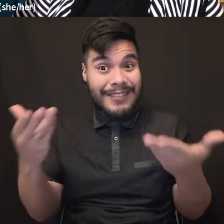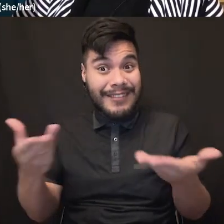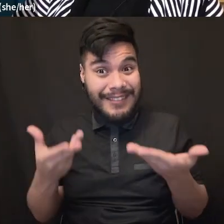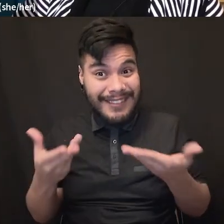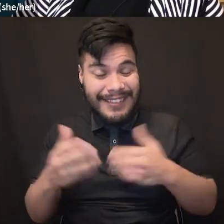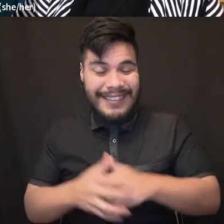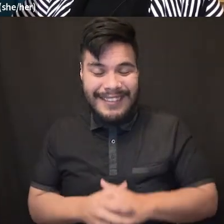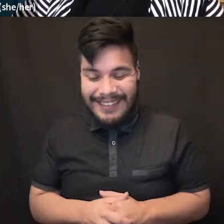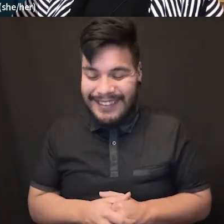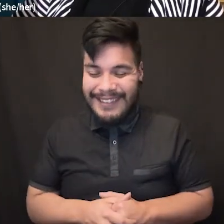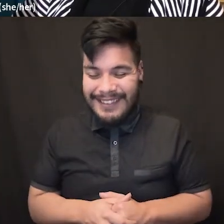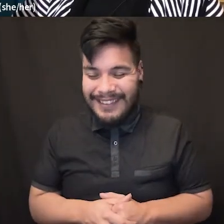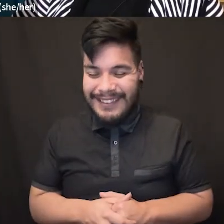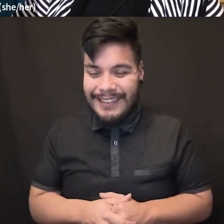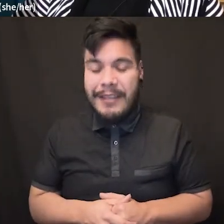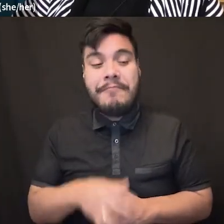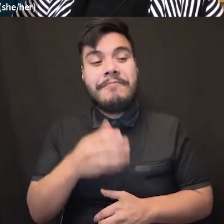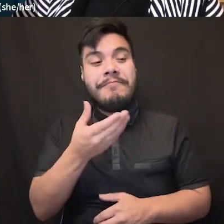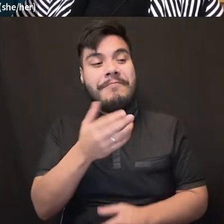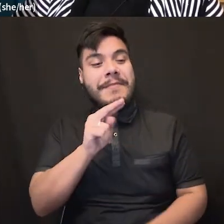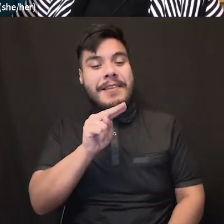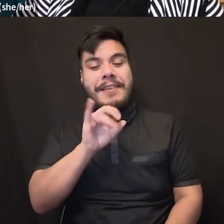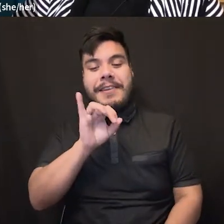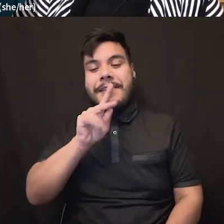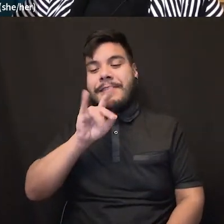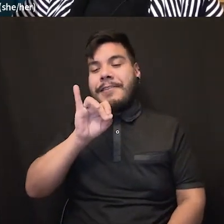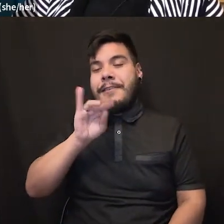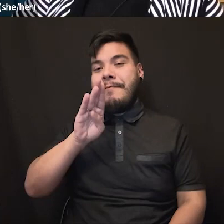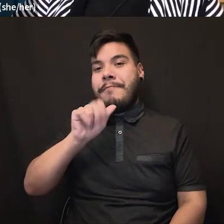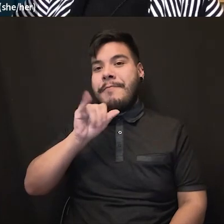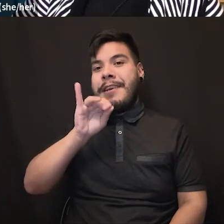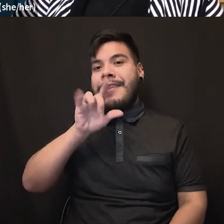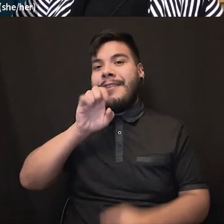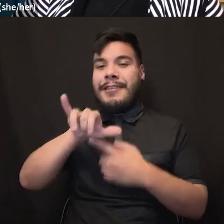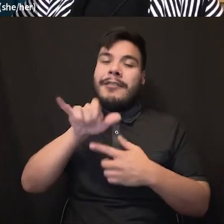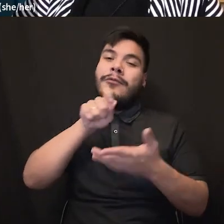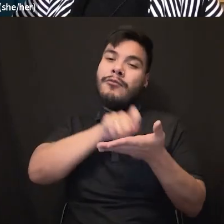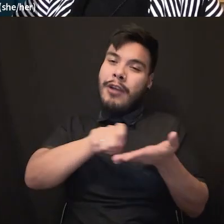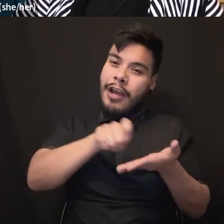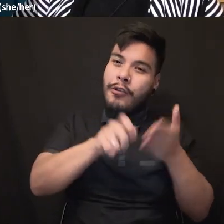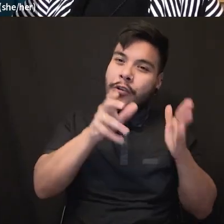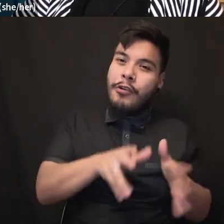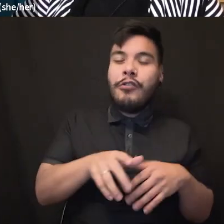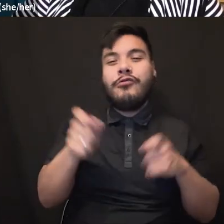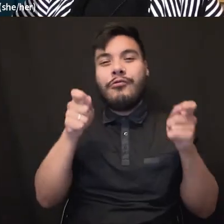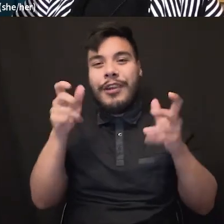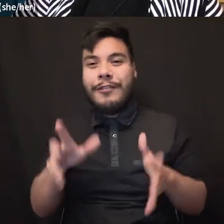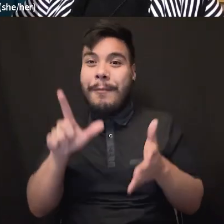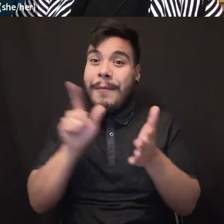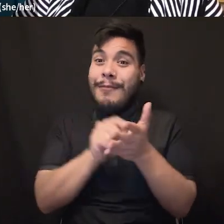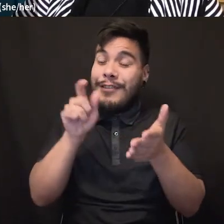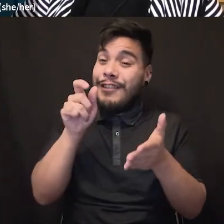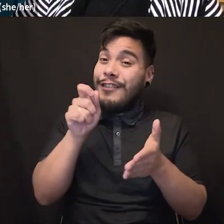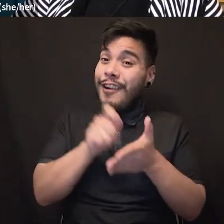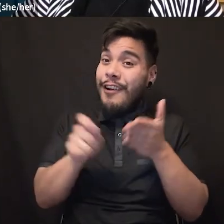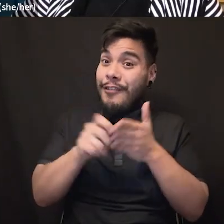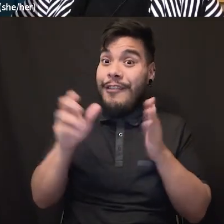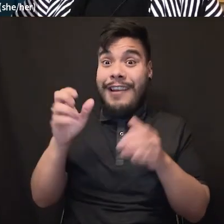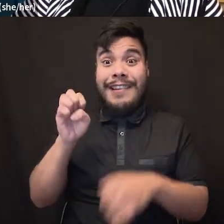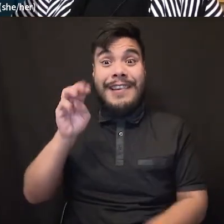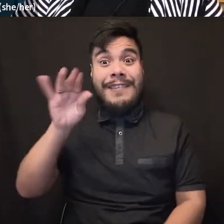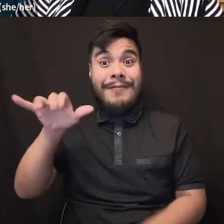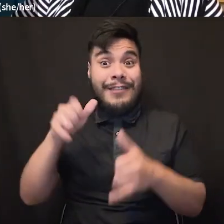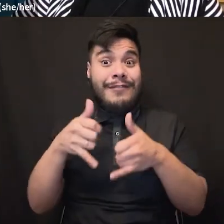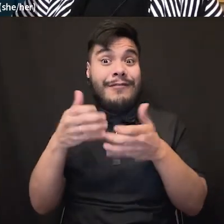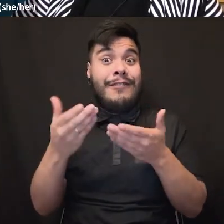guests. First of all, Nikki Bailey is a writer, performer, director, published author, and Emmy-nominated